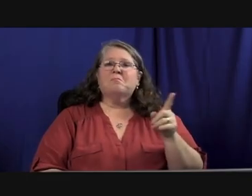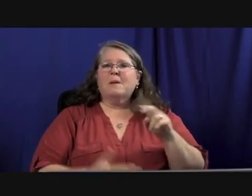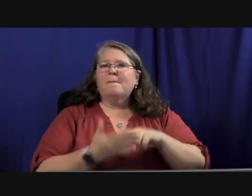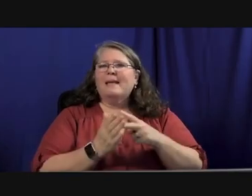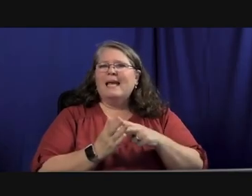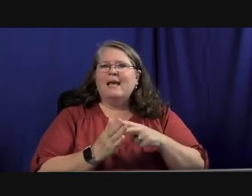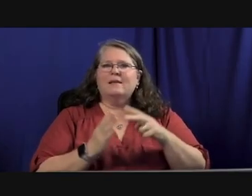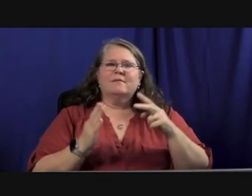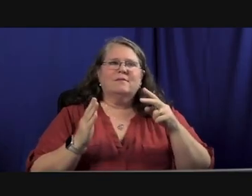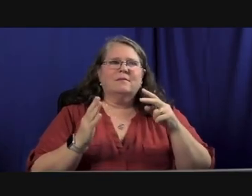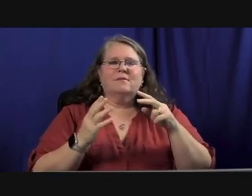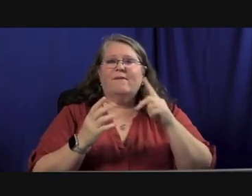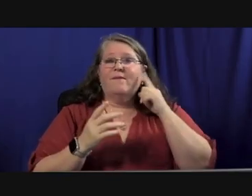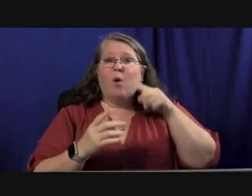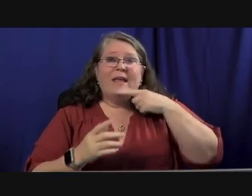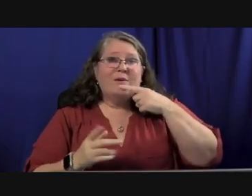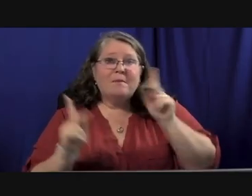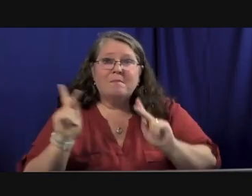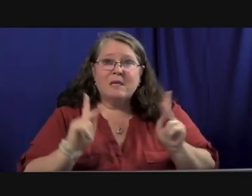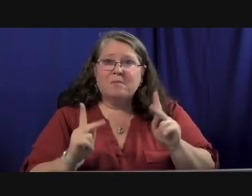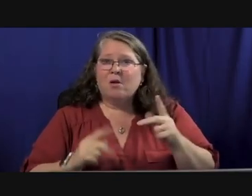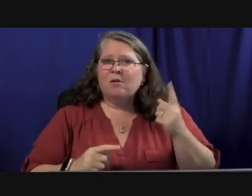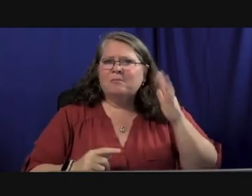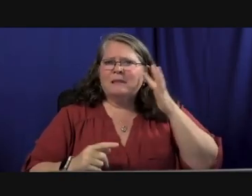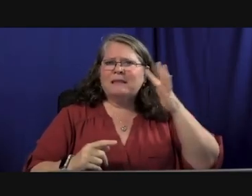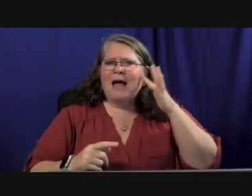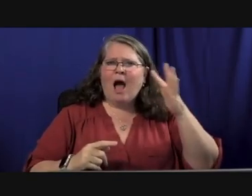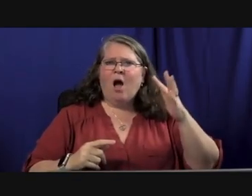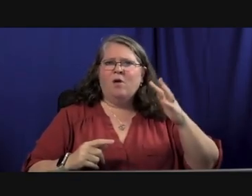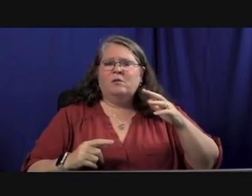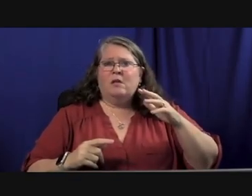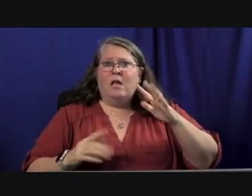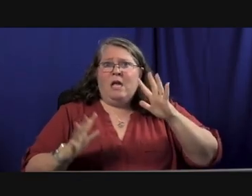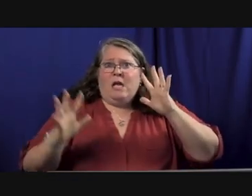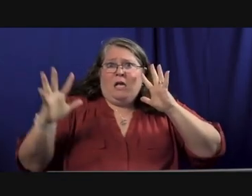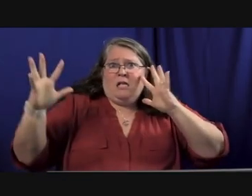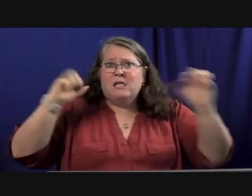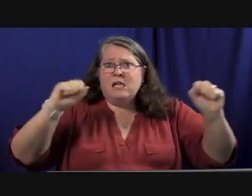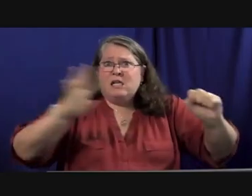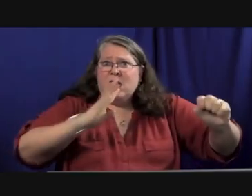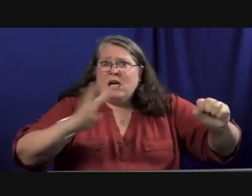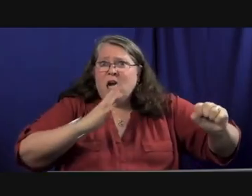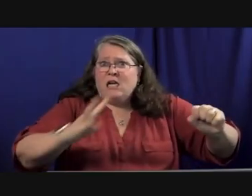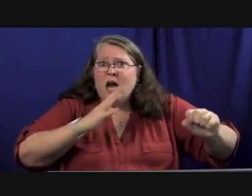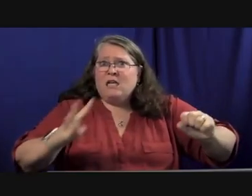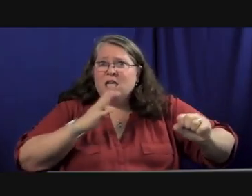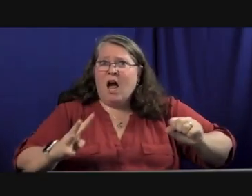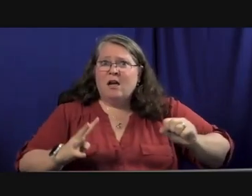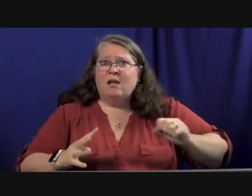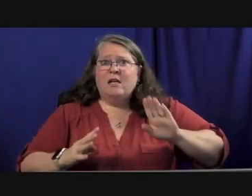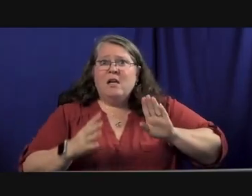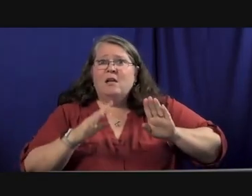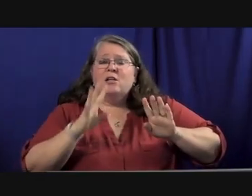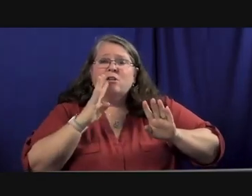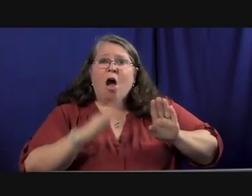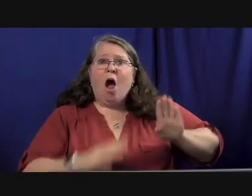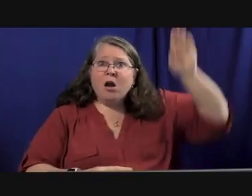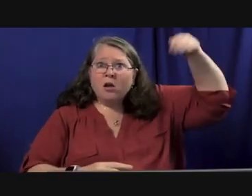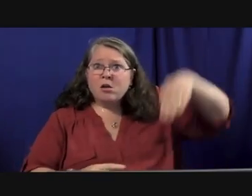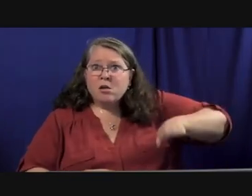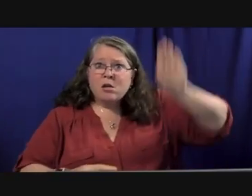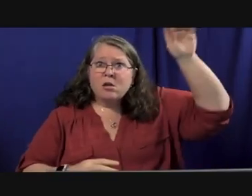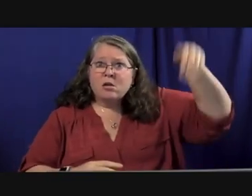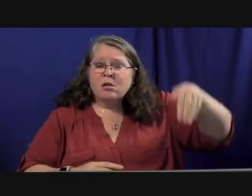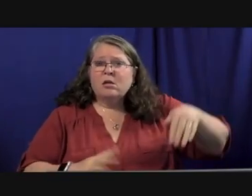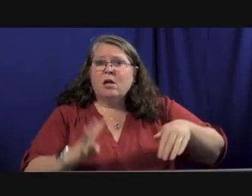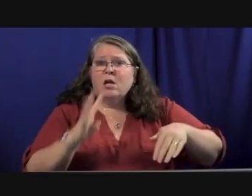when it comes to volume, what this means for hearing people is sound. So if somebody is speaking